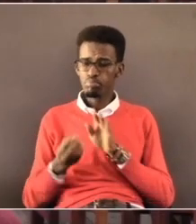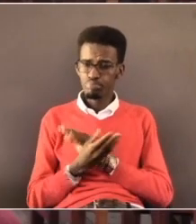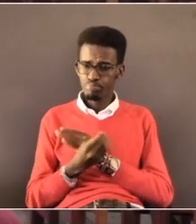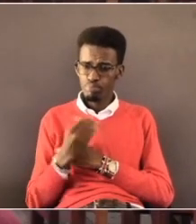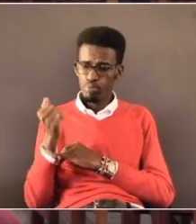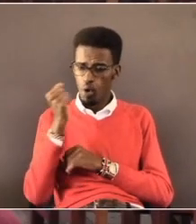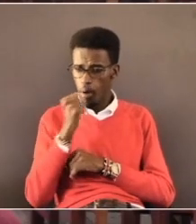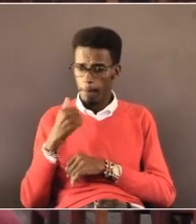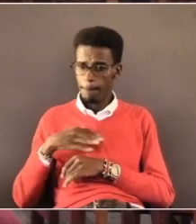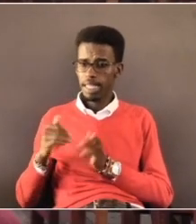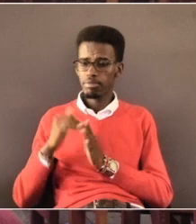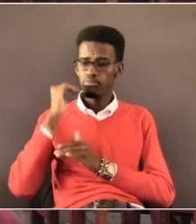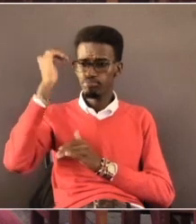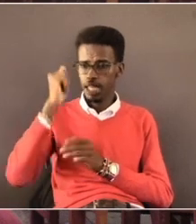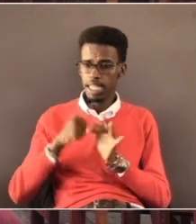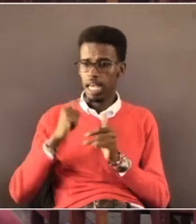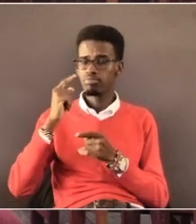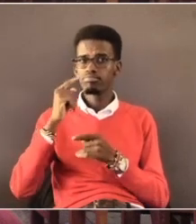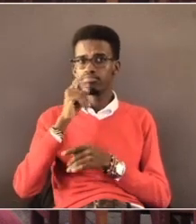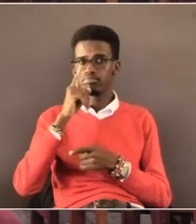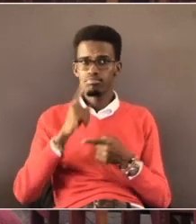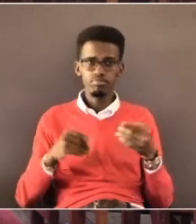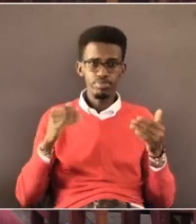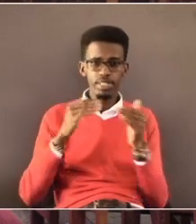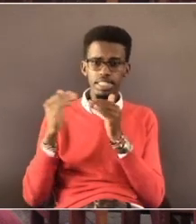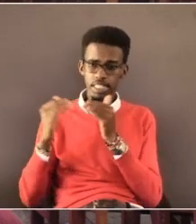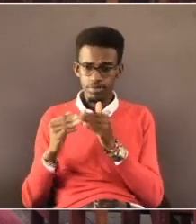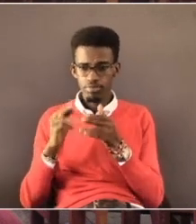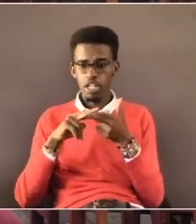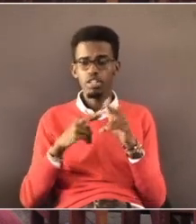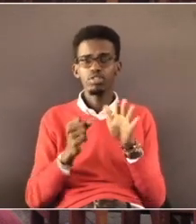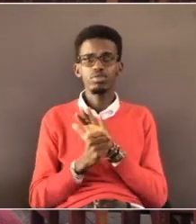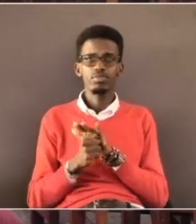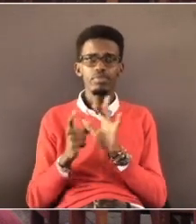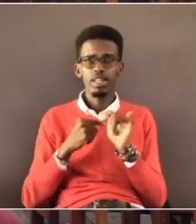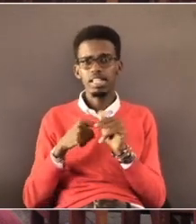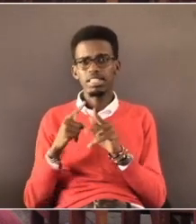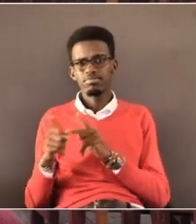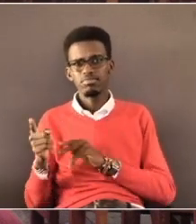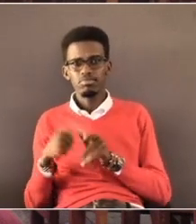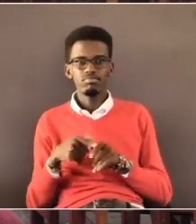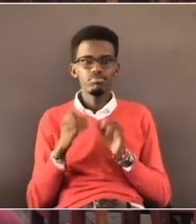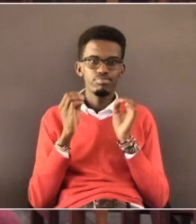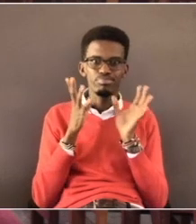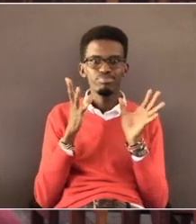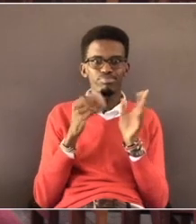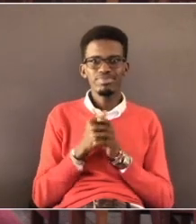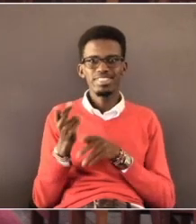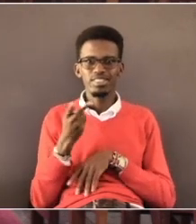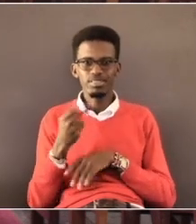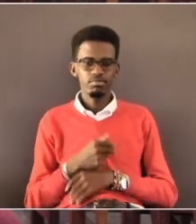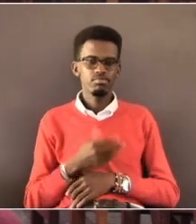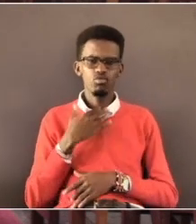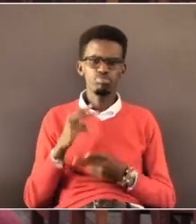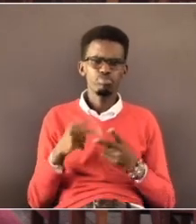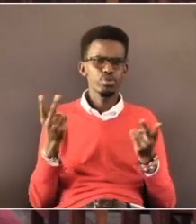It depends with the stage of your relationship. When you're starting off, most of the times it's just the two of us. You just want to